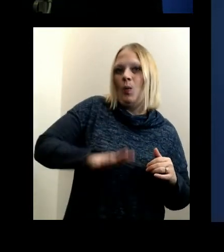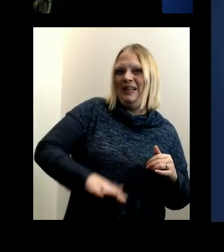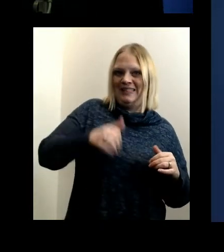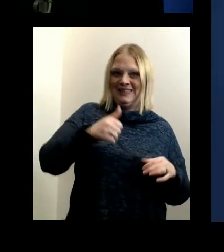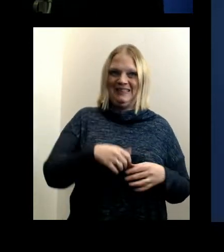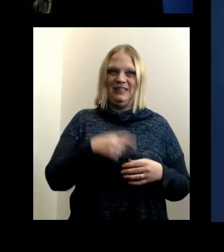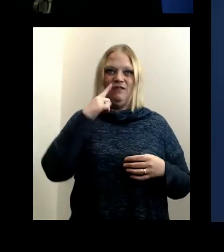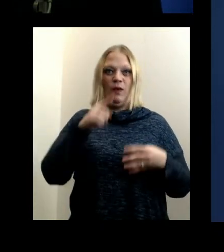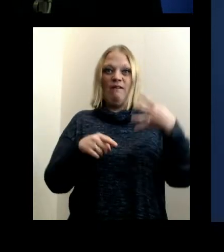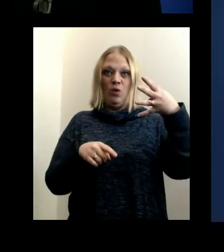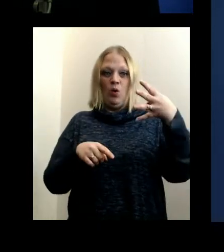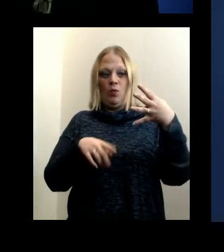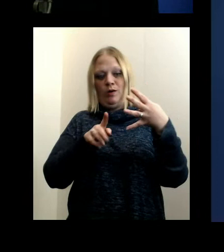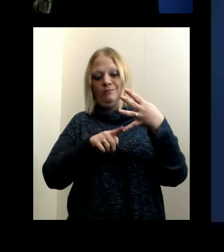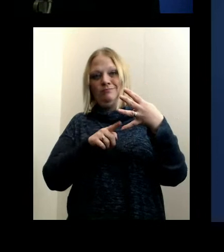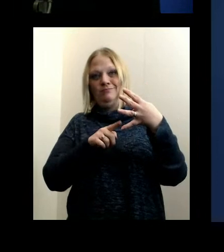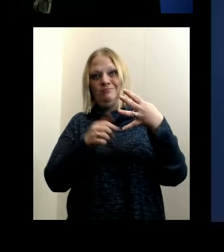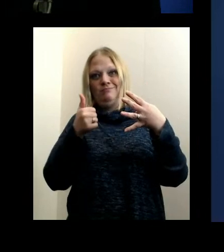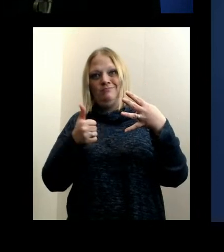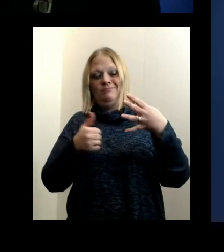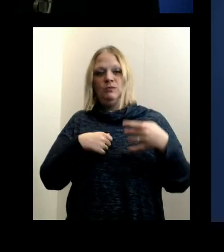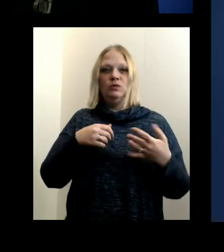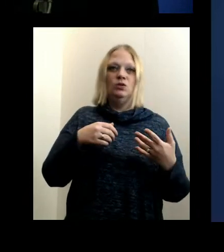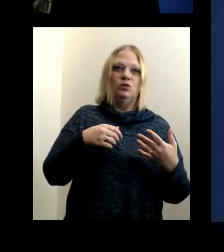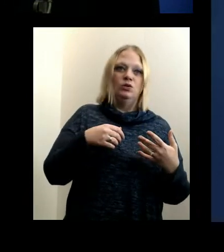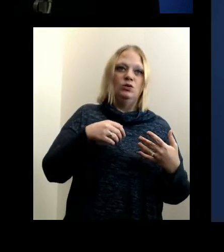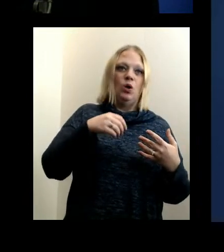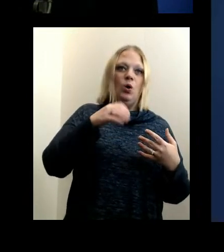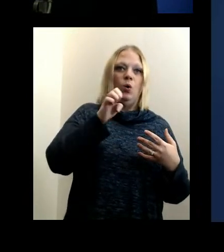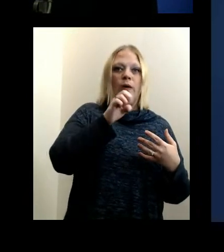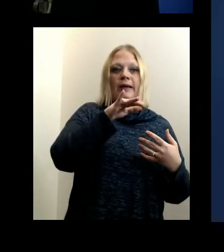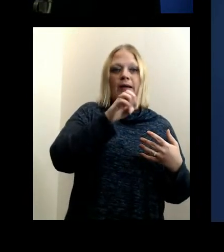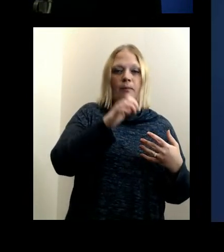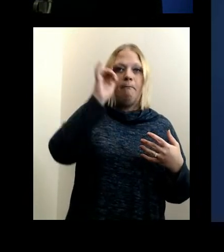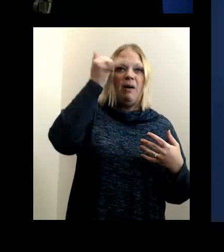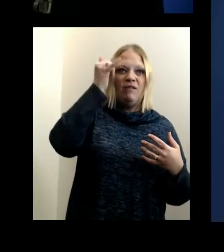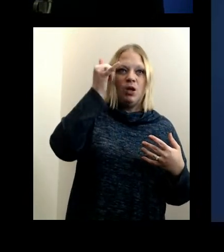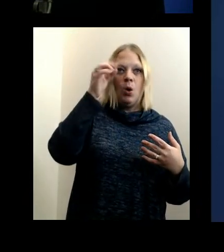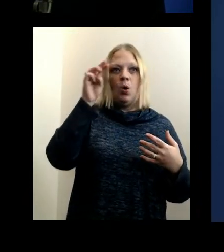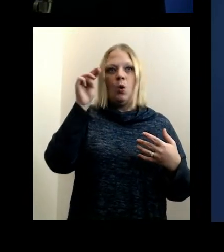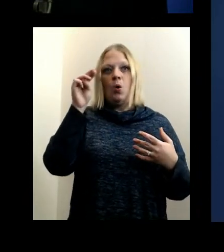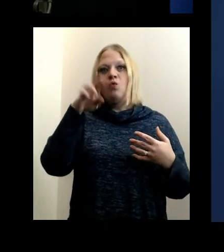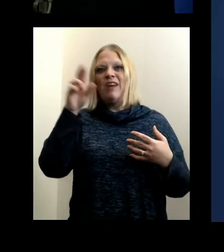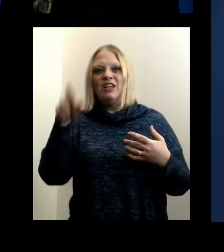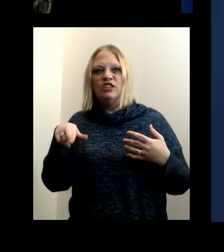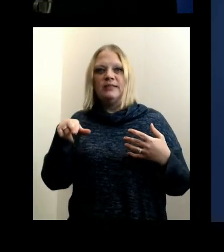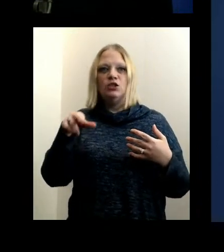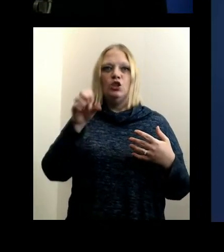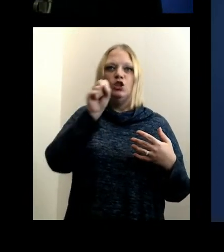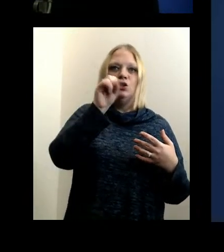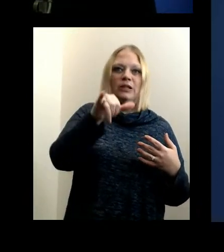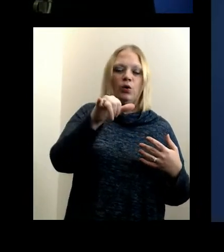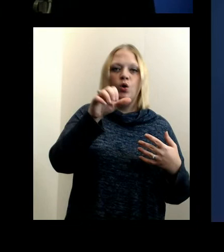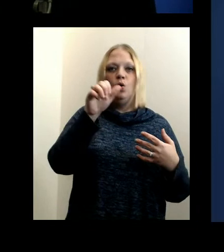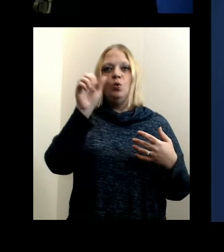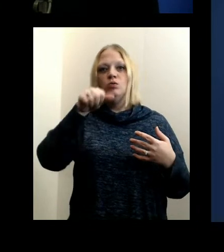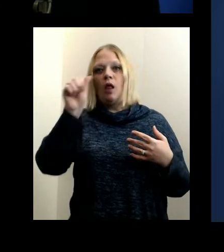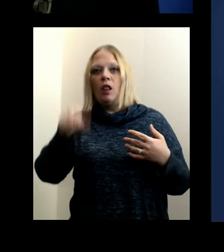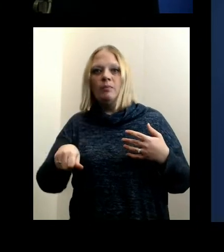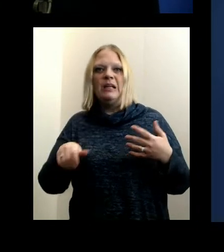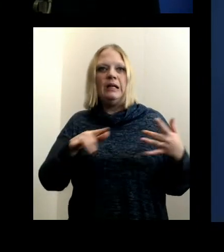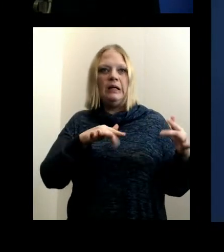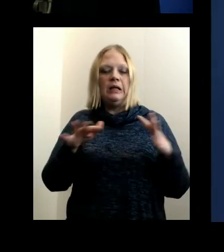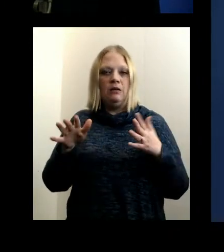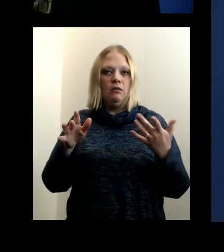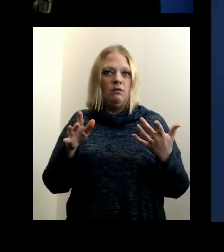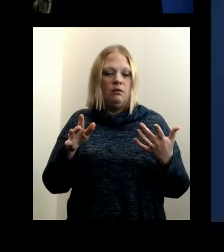So when you compare Erie and Buffalo, Monroe and Rochester, Onondaga with Syracuse and Albany County and city,